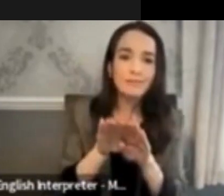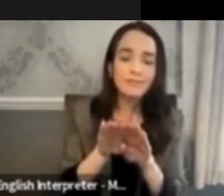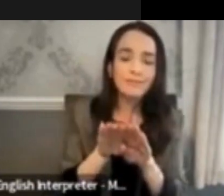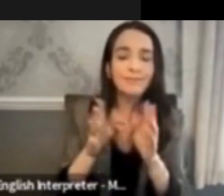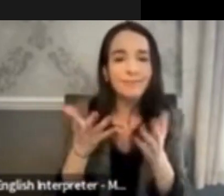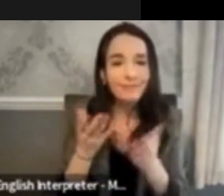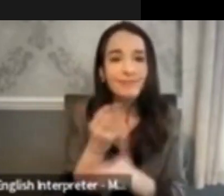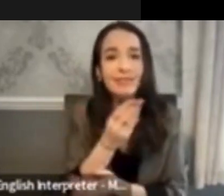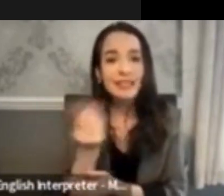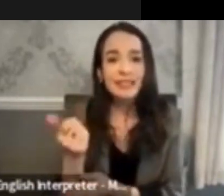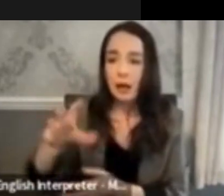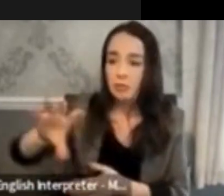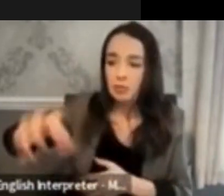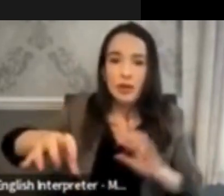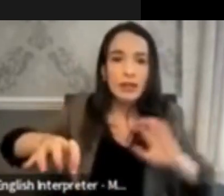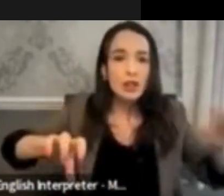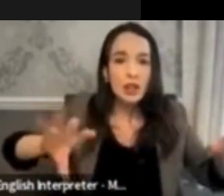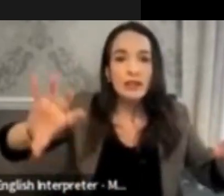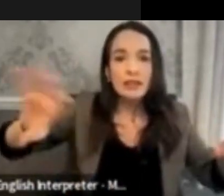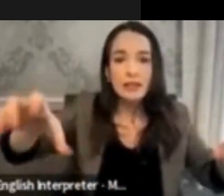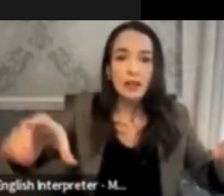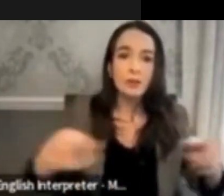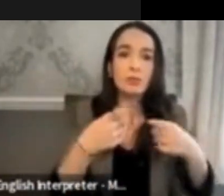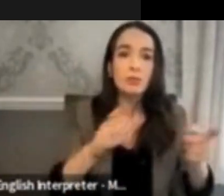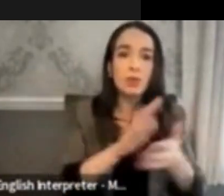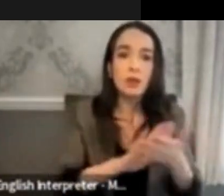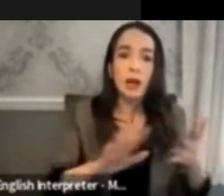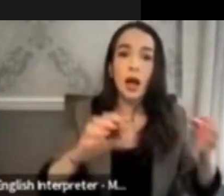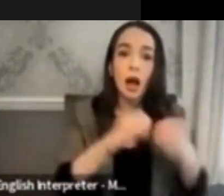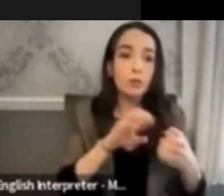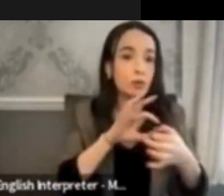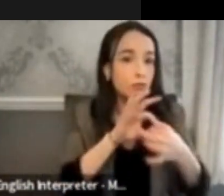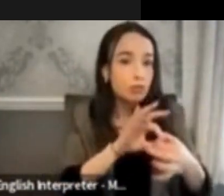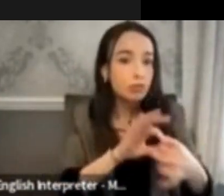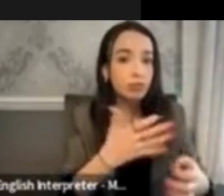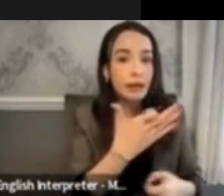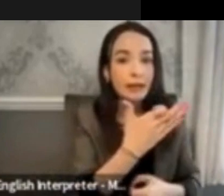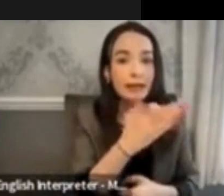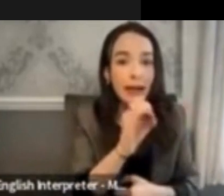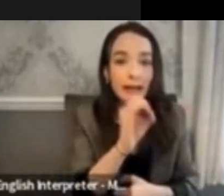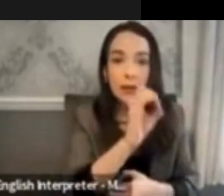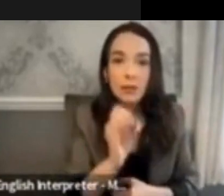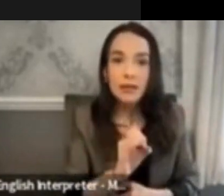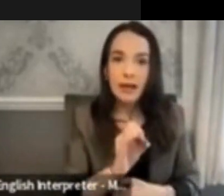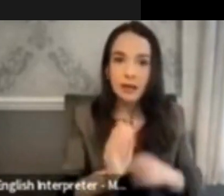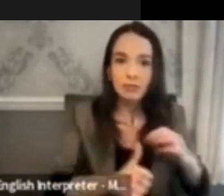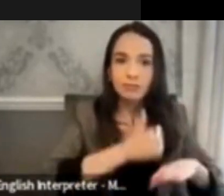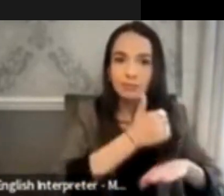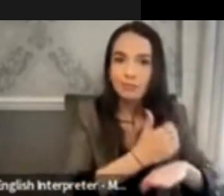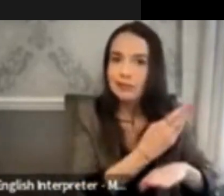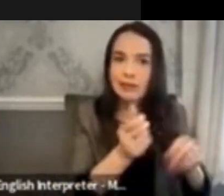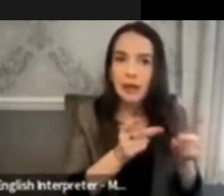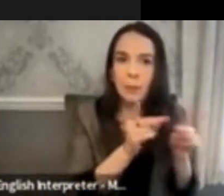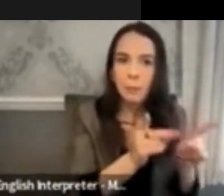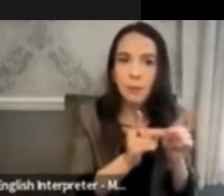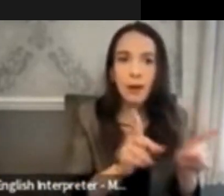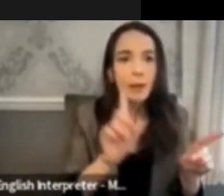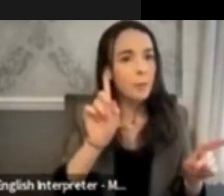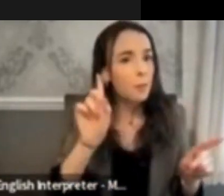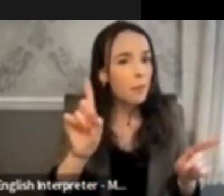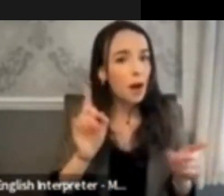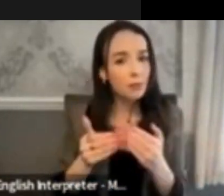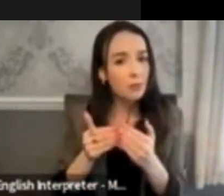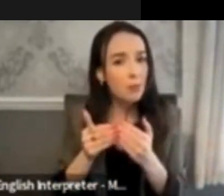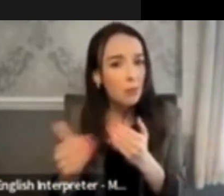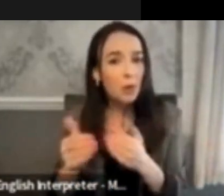regions, music hubs are engaging with over 90% of settings in some format. However, in many cases, continuing